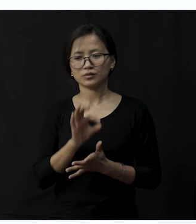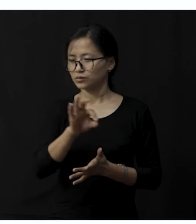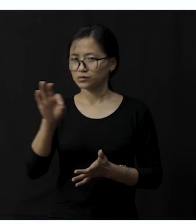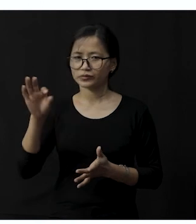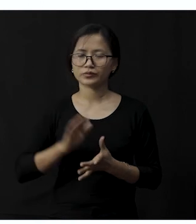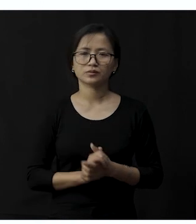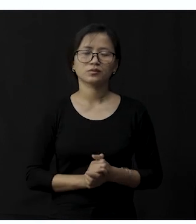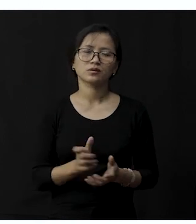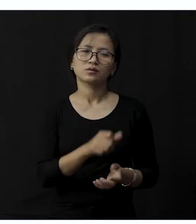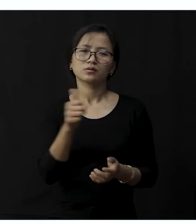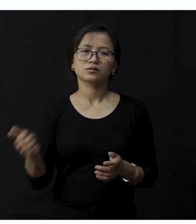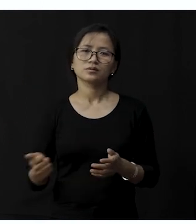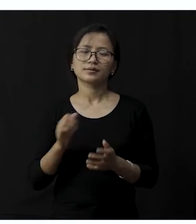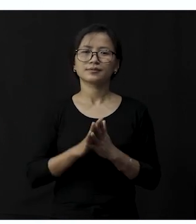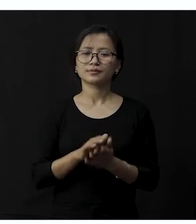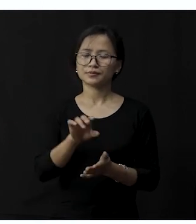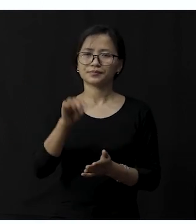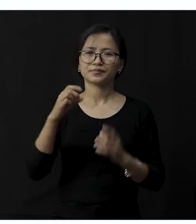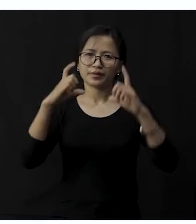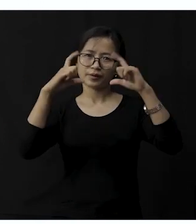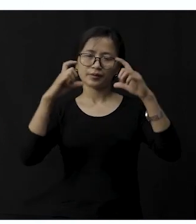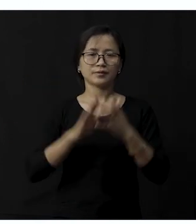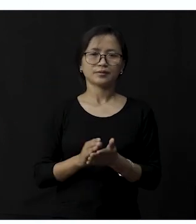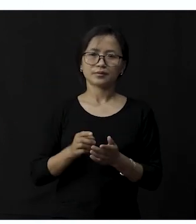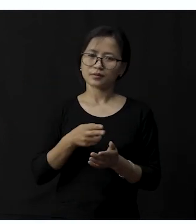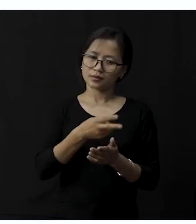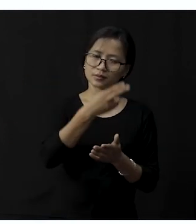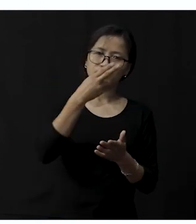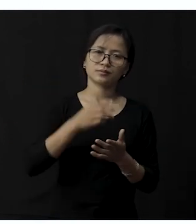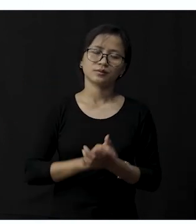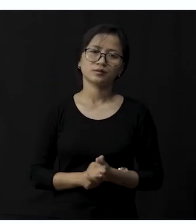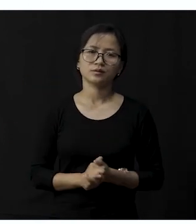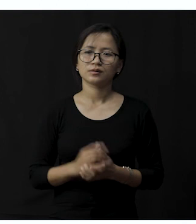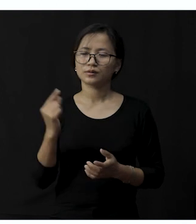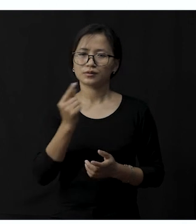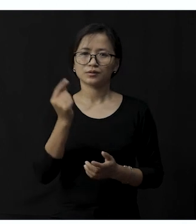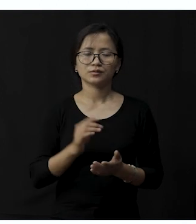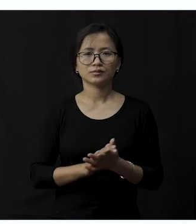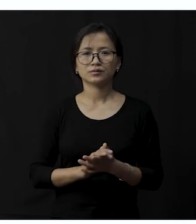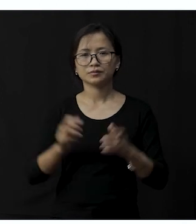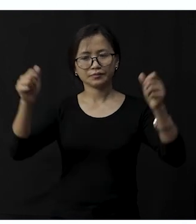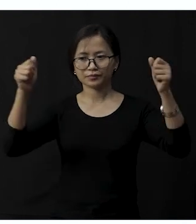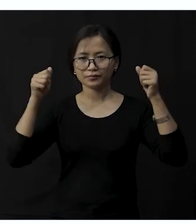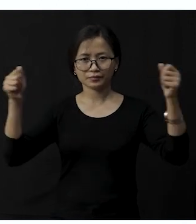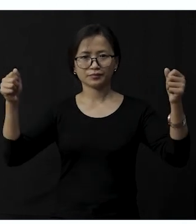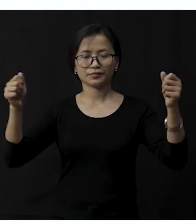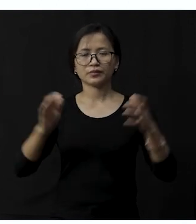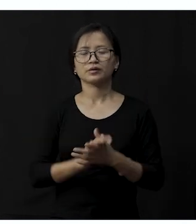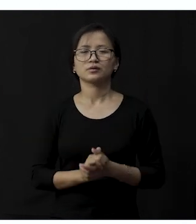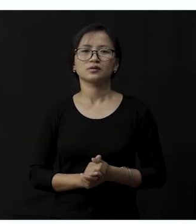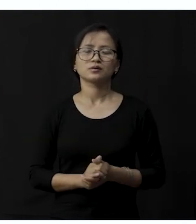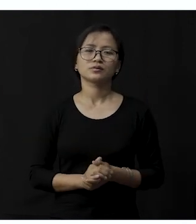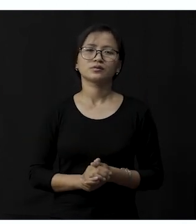choice. Otherwise, you can just take a pig, cut it out. You can also use a newspaper if you have one,